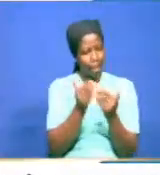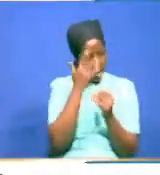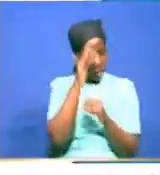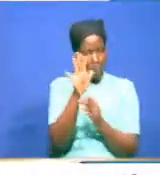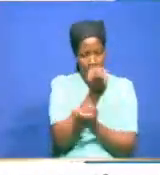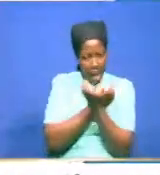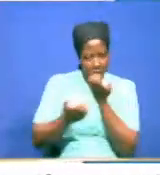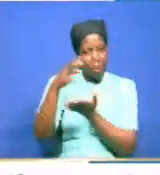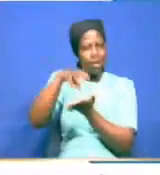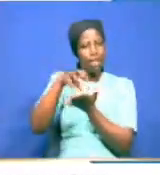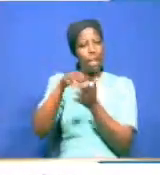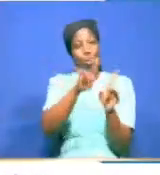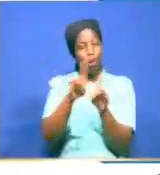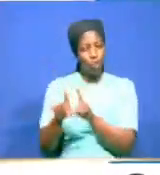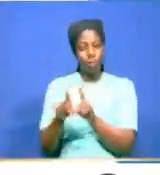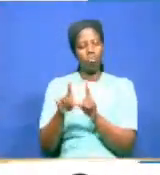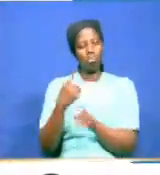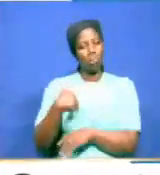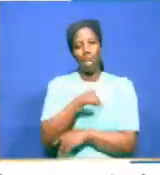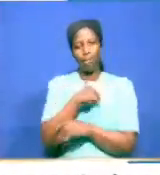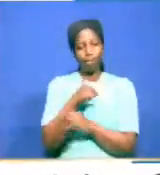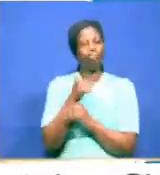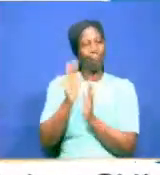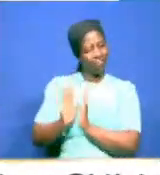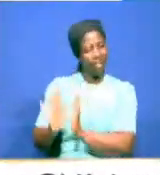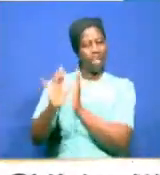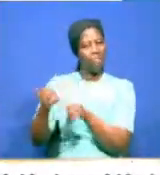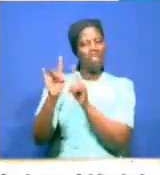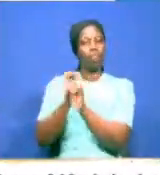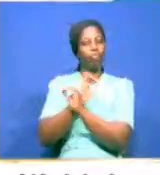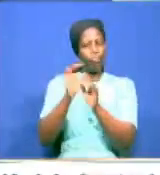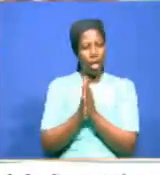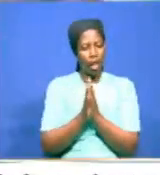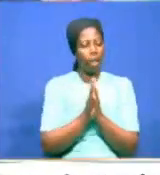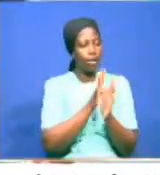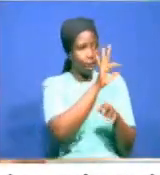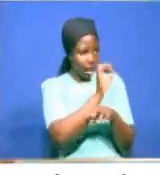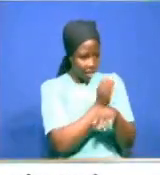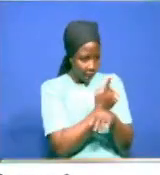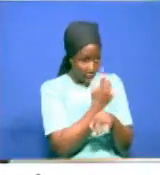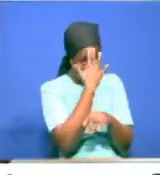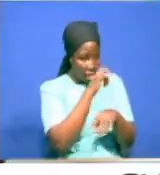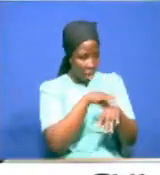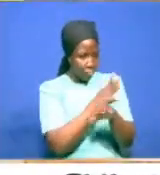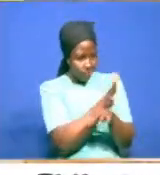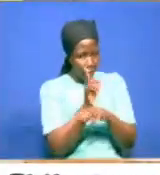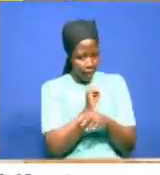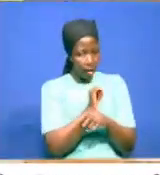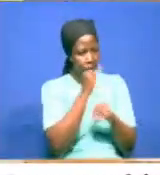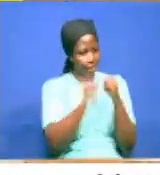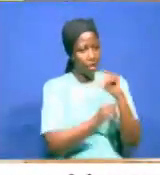status. Yes. We are also not leaving them behind. In 30 seconds, unfortunately, your time is up. In 30 seconds, your final